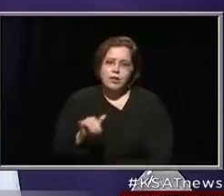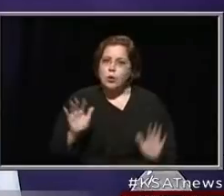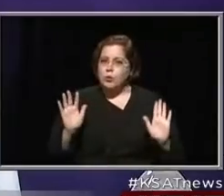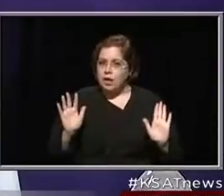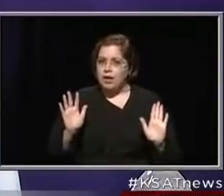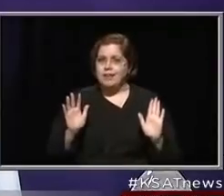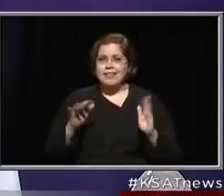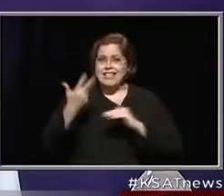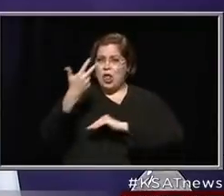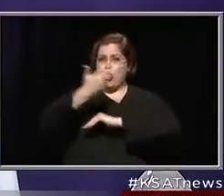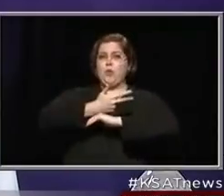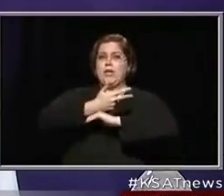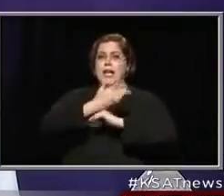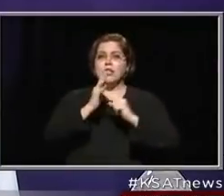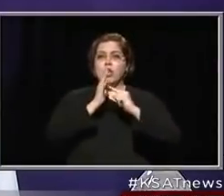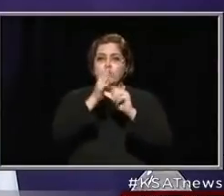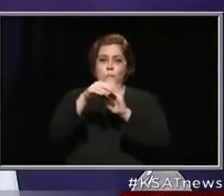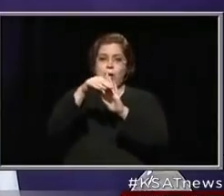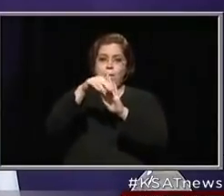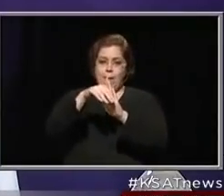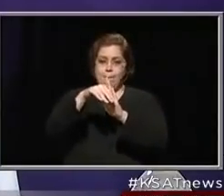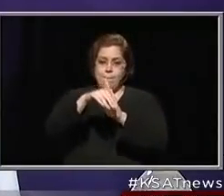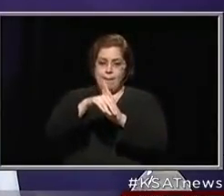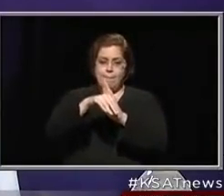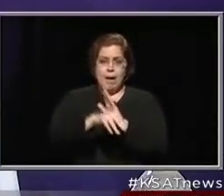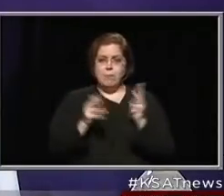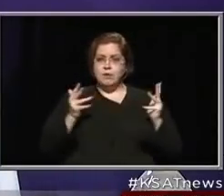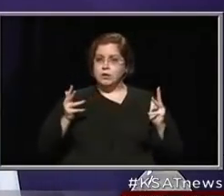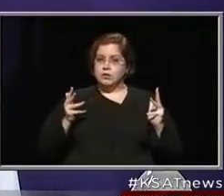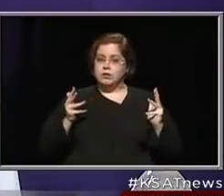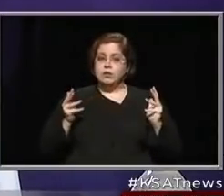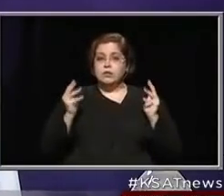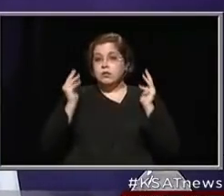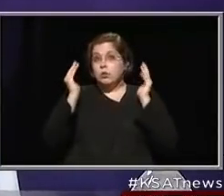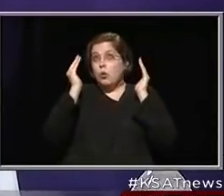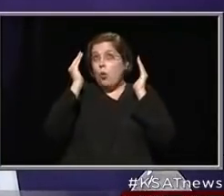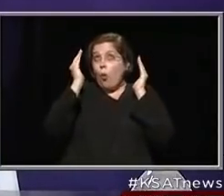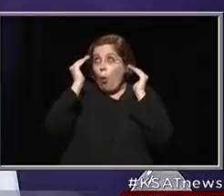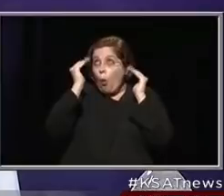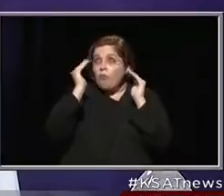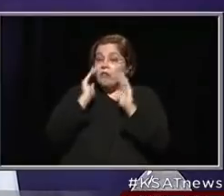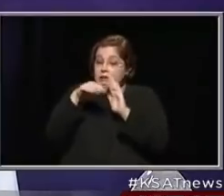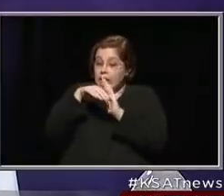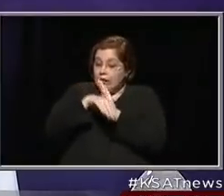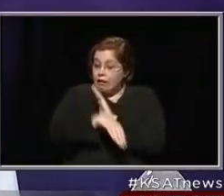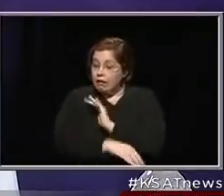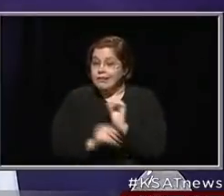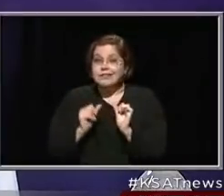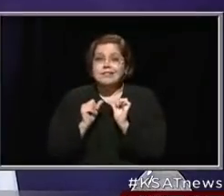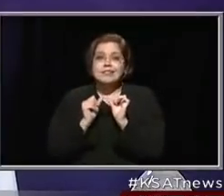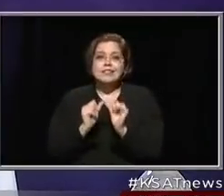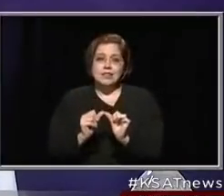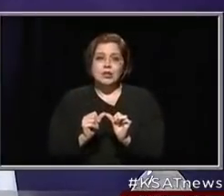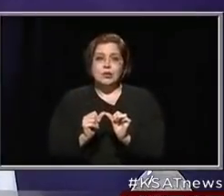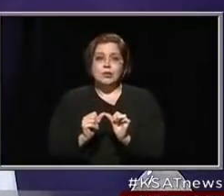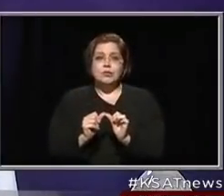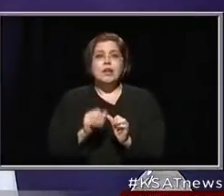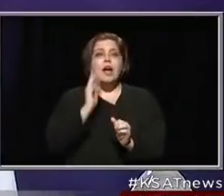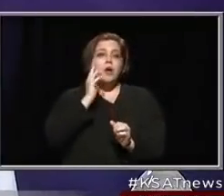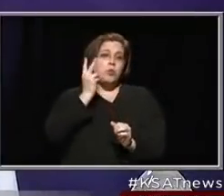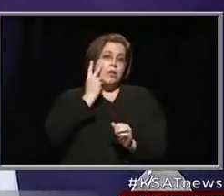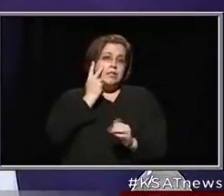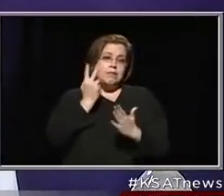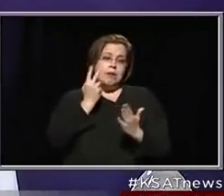It's 3 days of showing some decline. Hopefully, that will continue, and we'll see over the